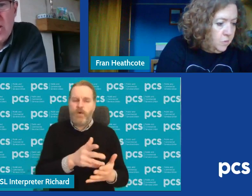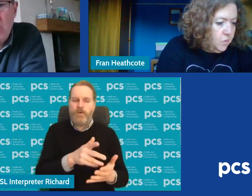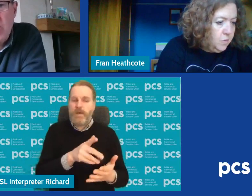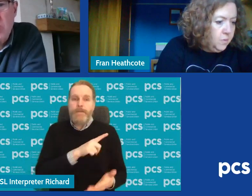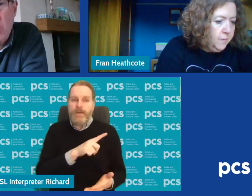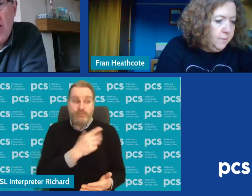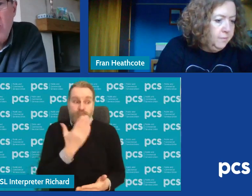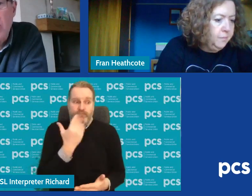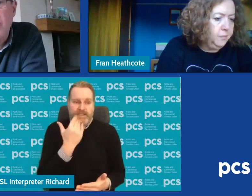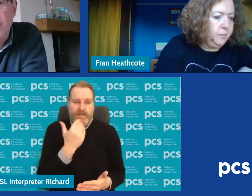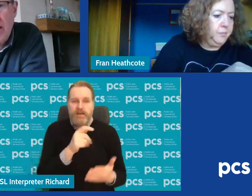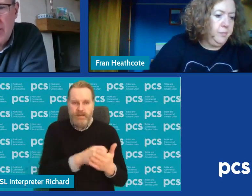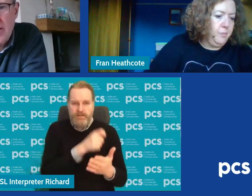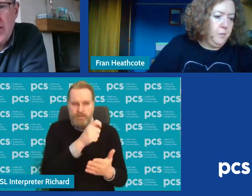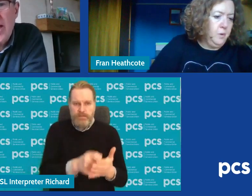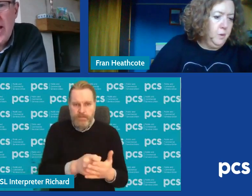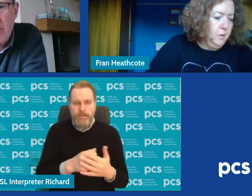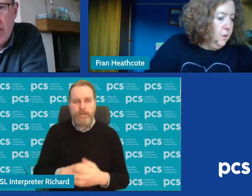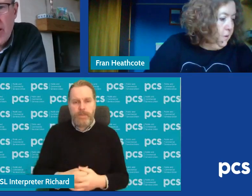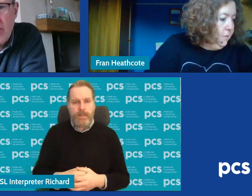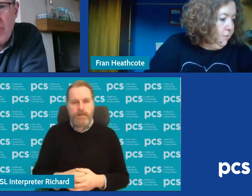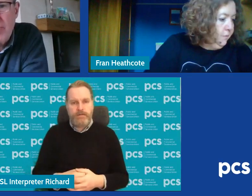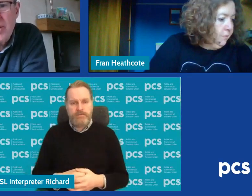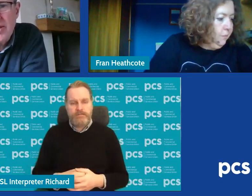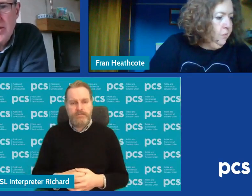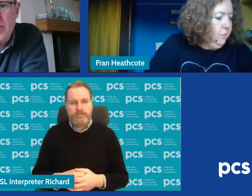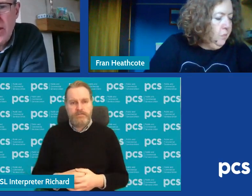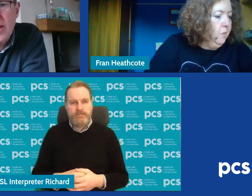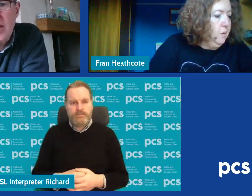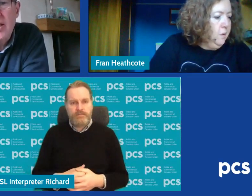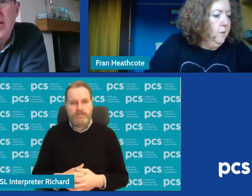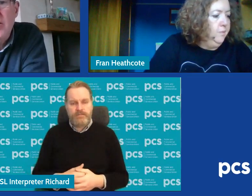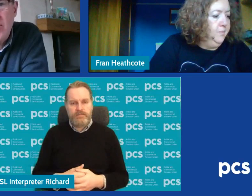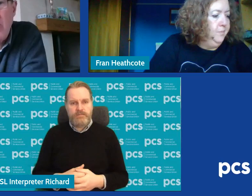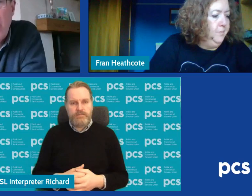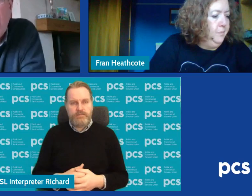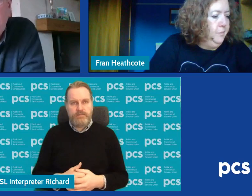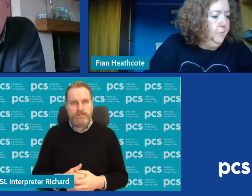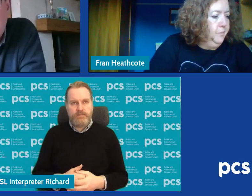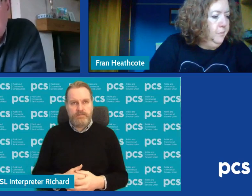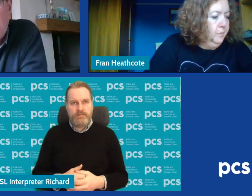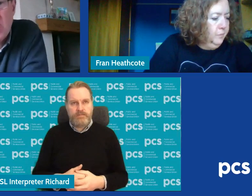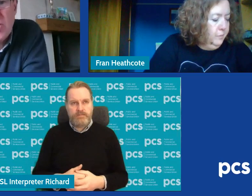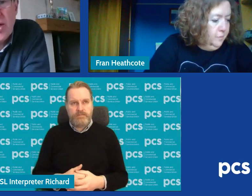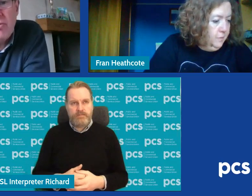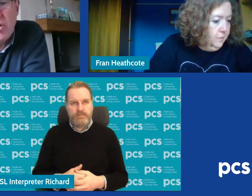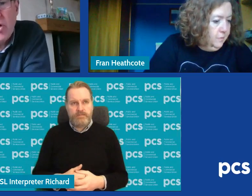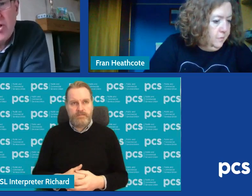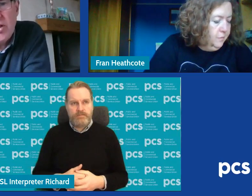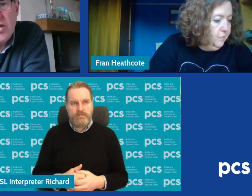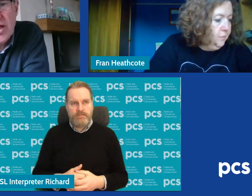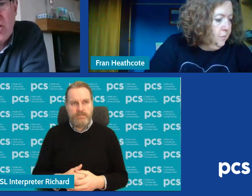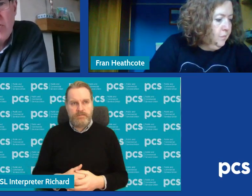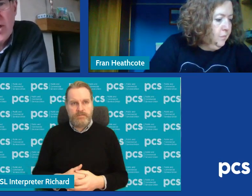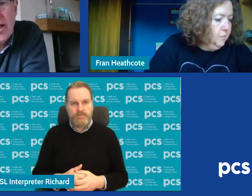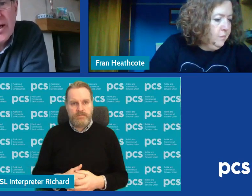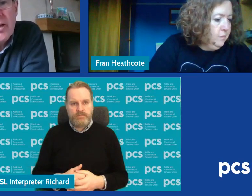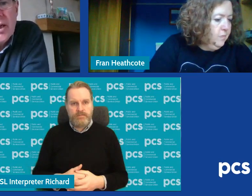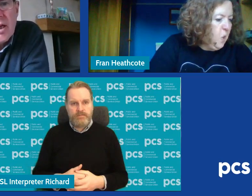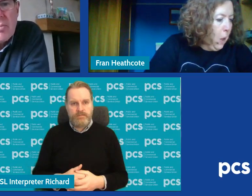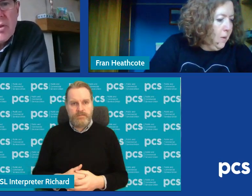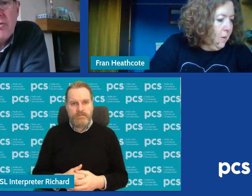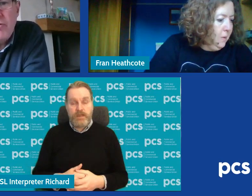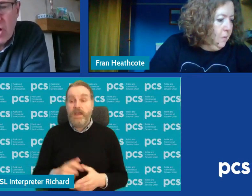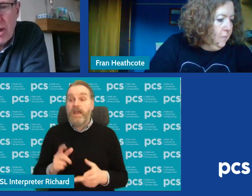other exclusion is where it was felt in the area that people didn't think that they were able to do enough work to get over the